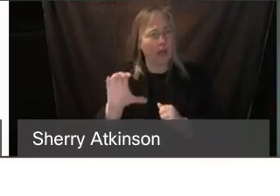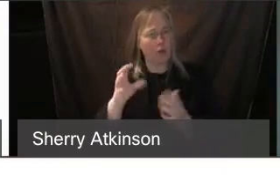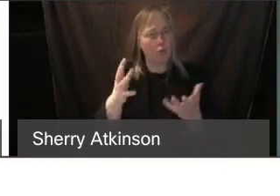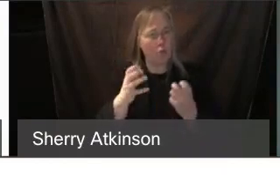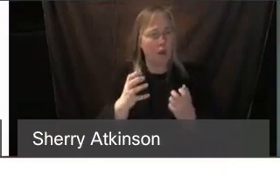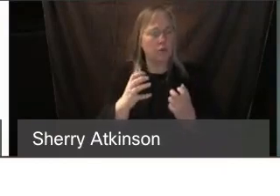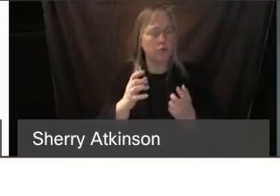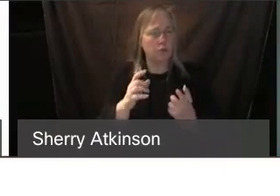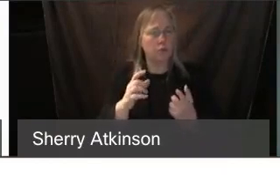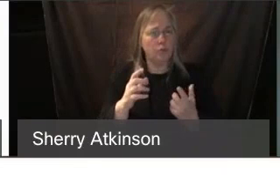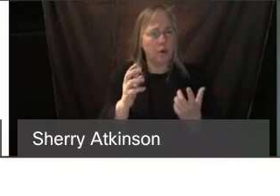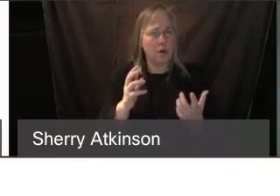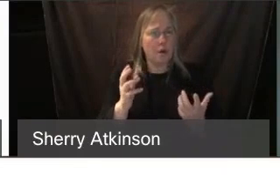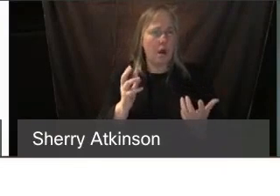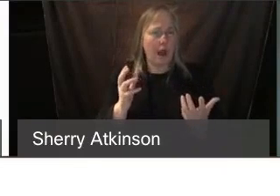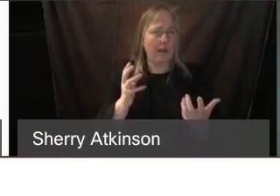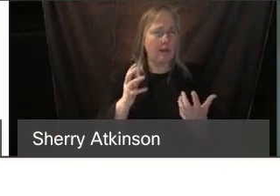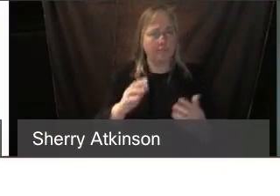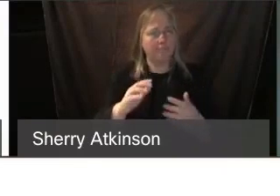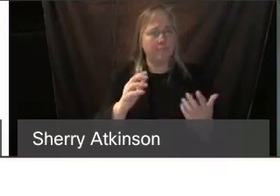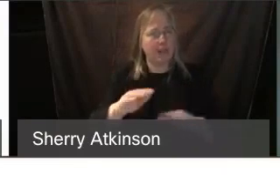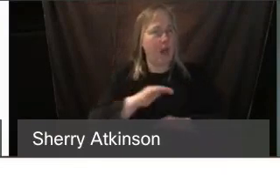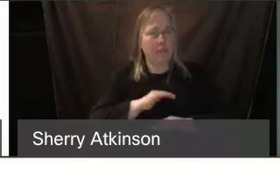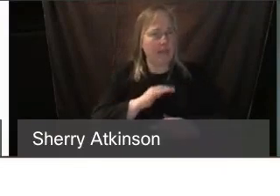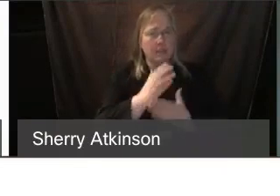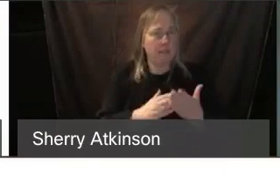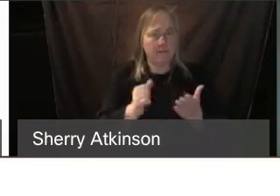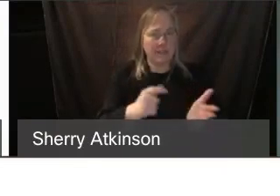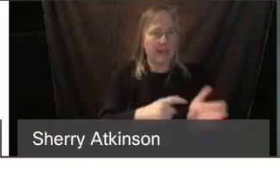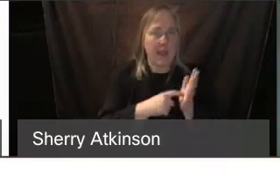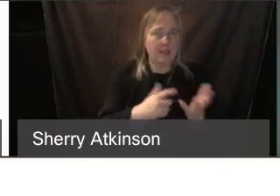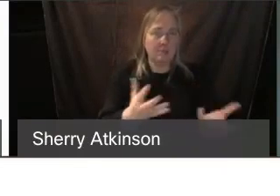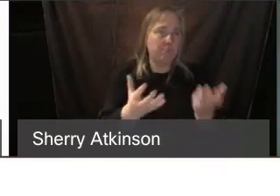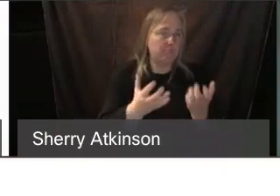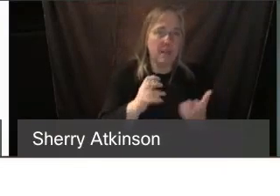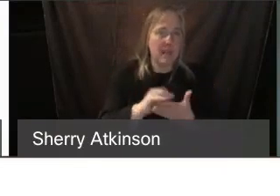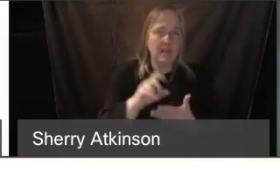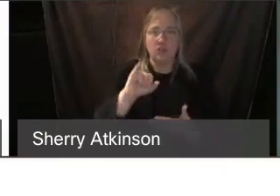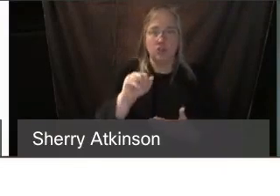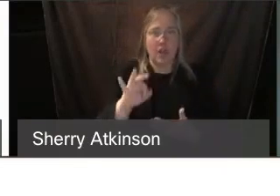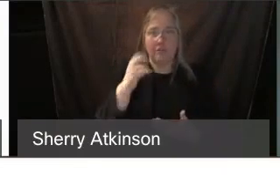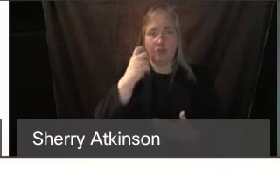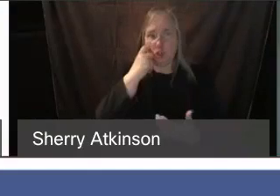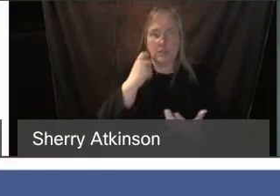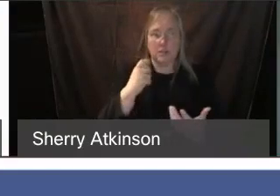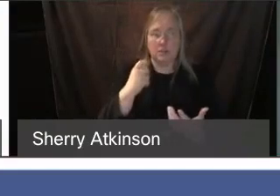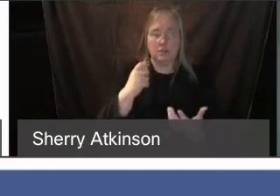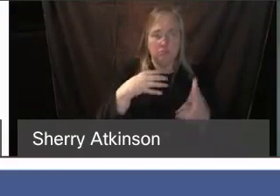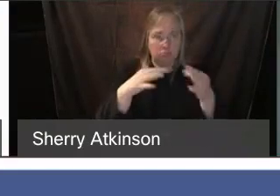the demands that Jeff just ran through in his last slides. Jeff, could you advance the slide,